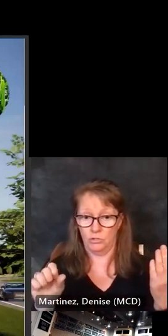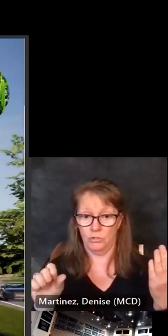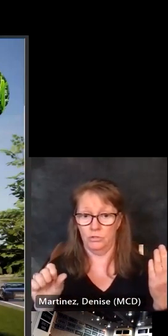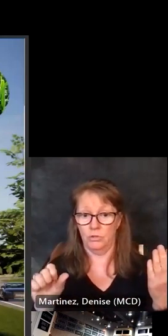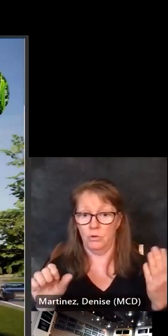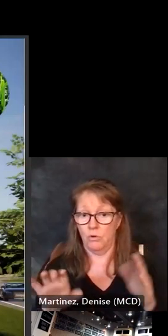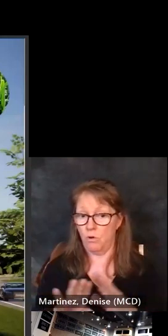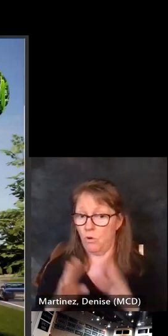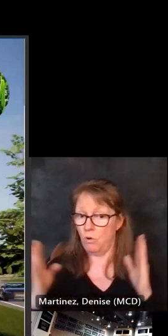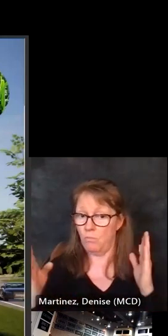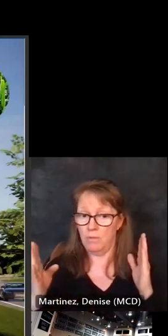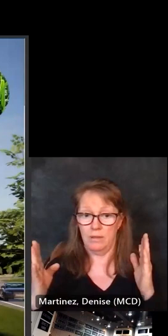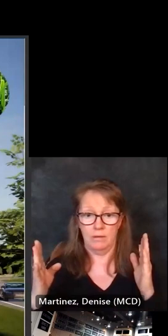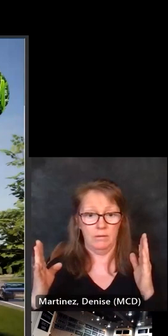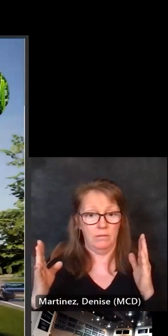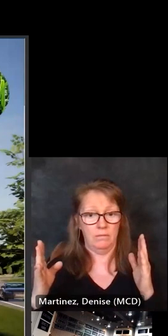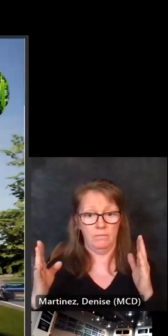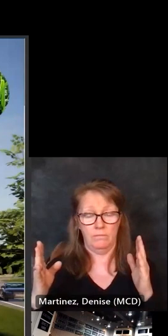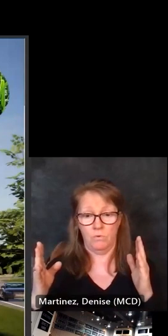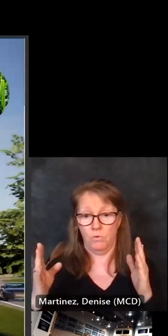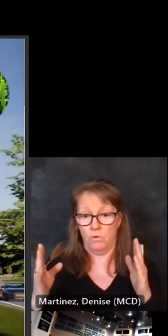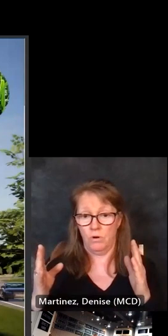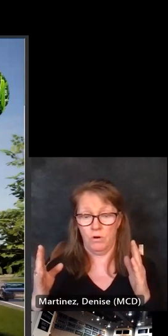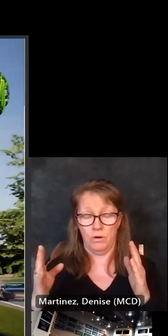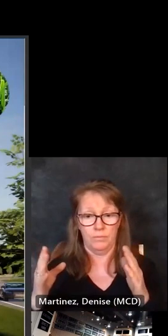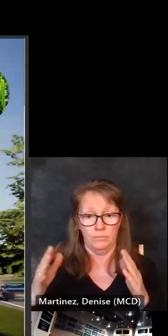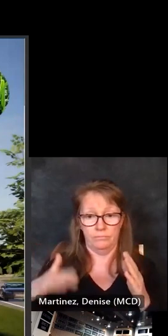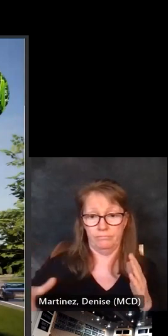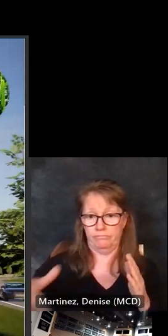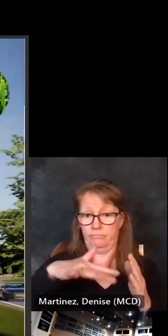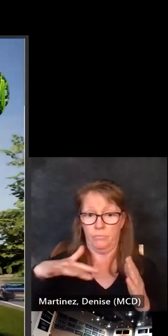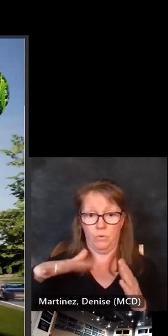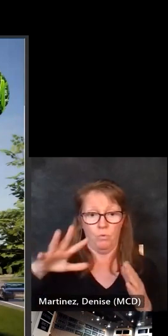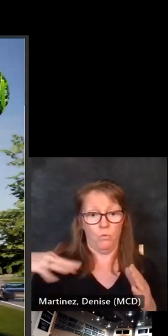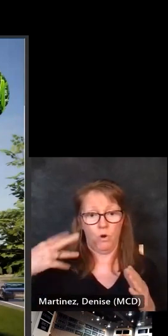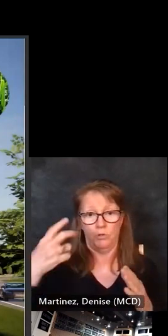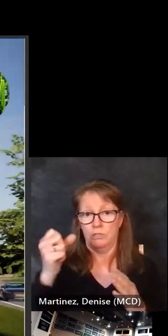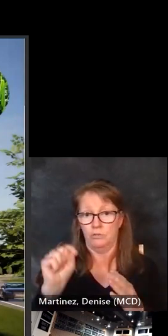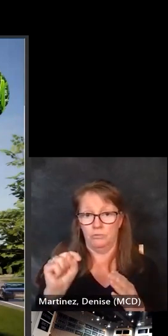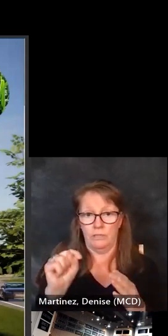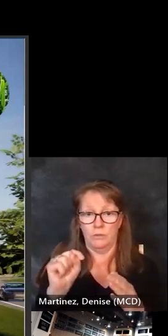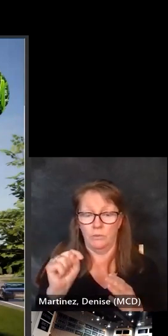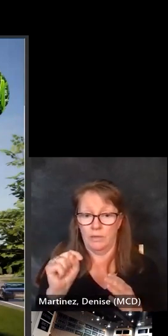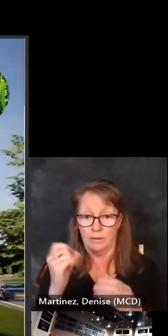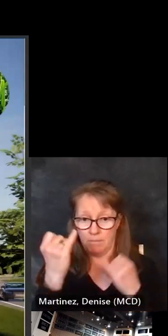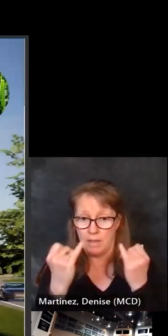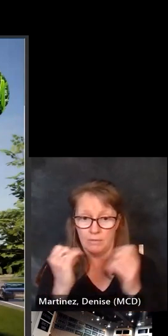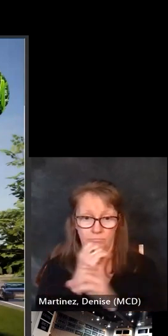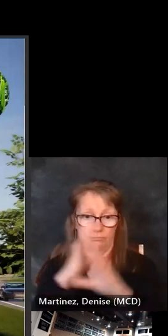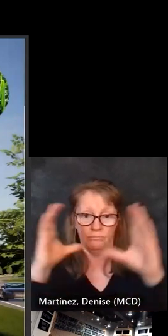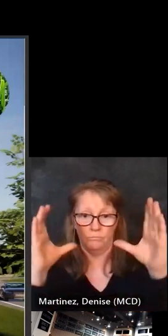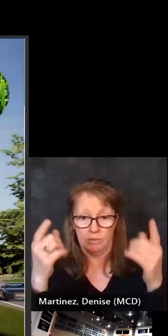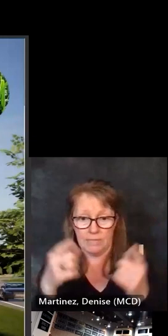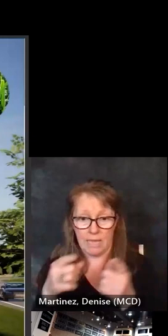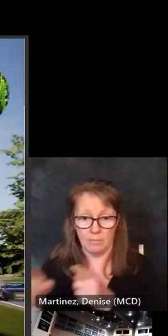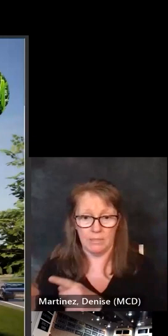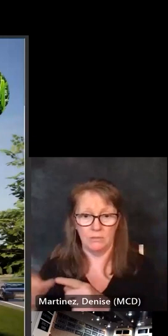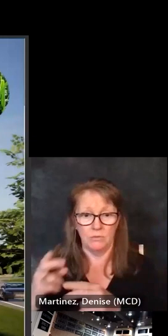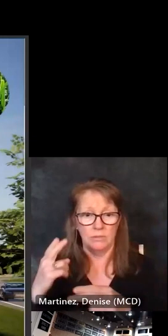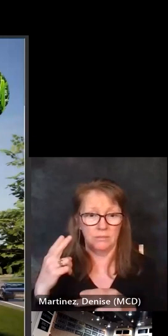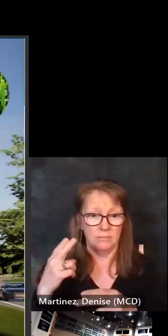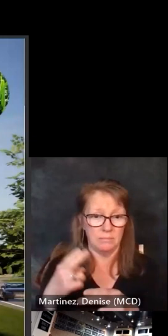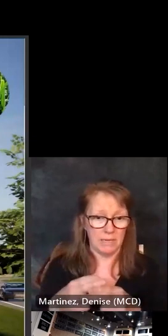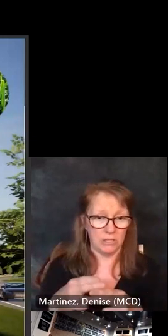for being part of that Washington Street, you know, reimagining that's happening. I think you mentioned it with, did you mention it with